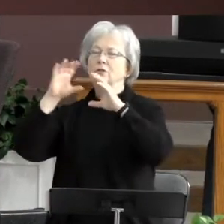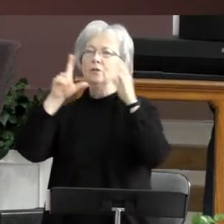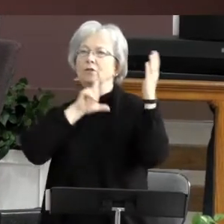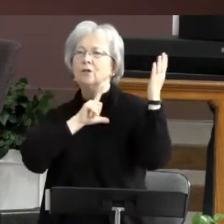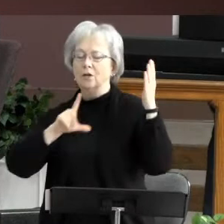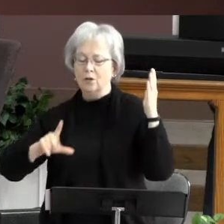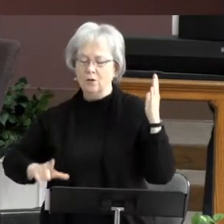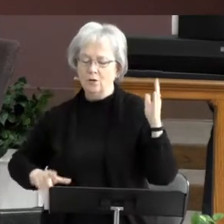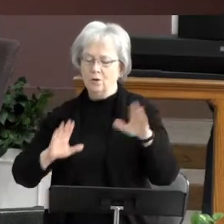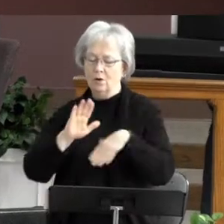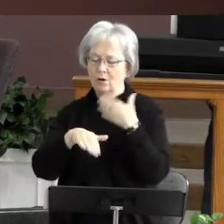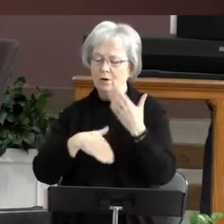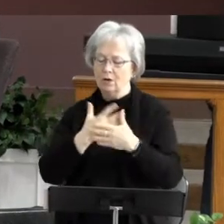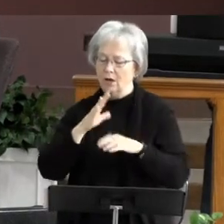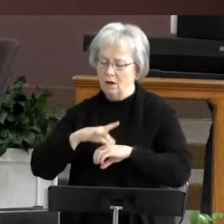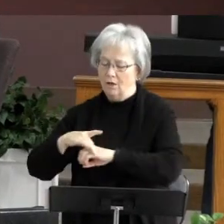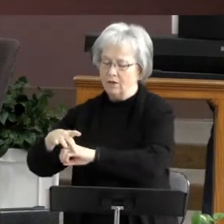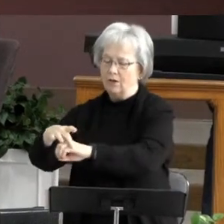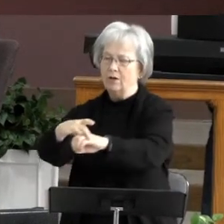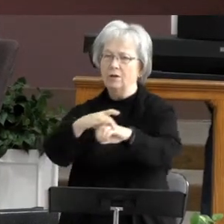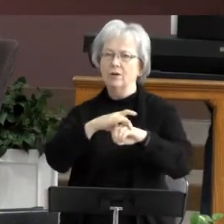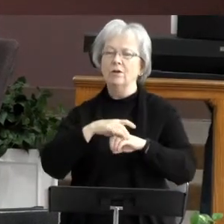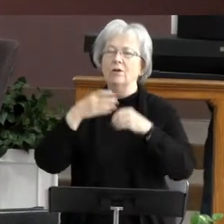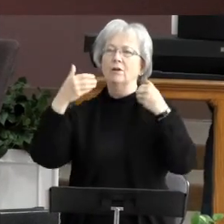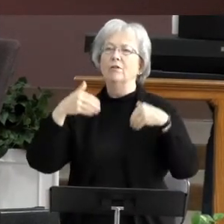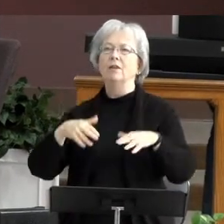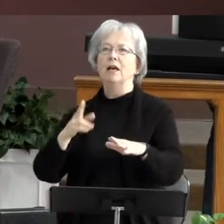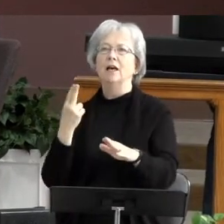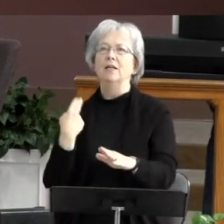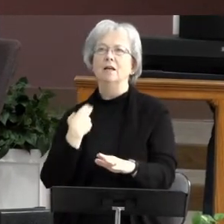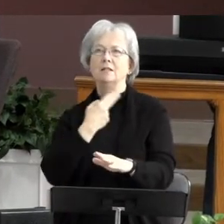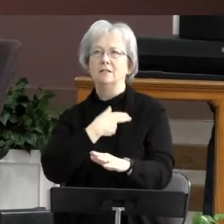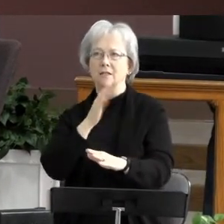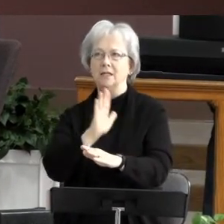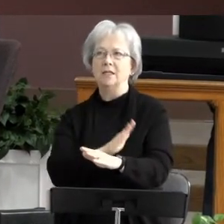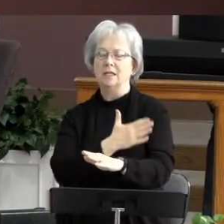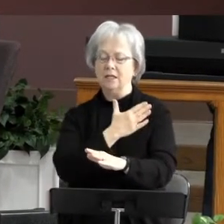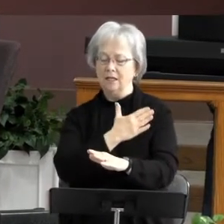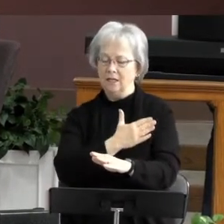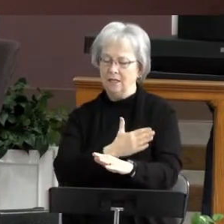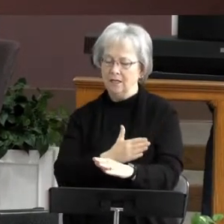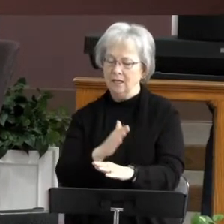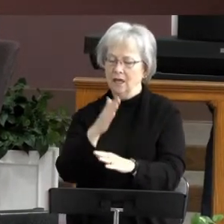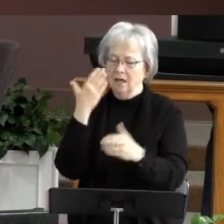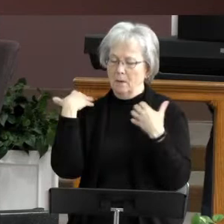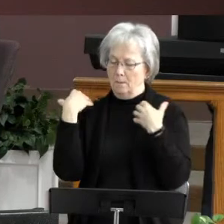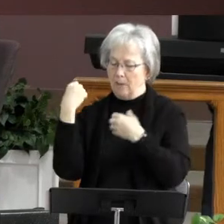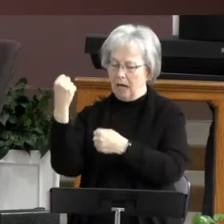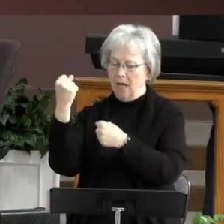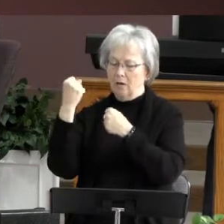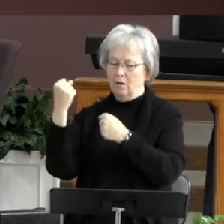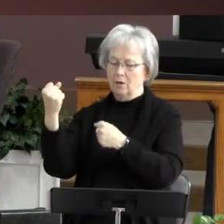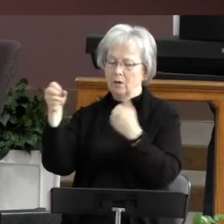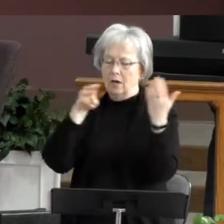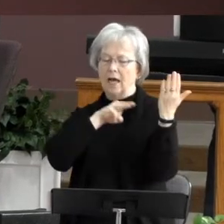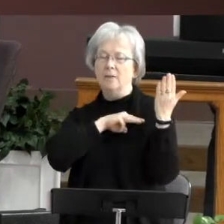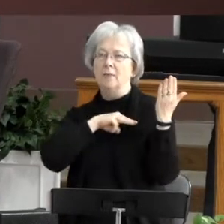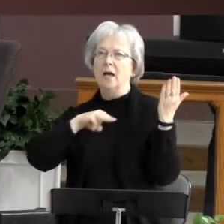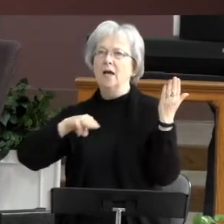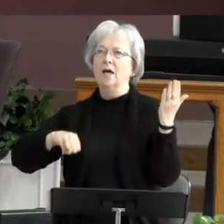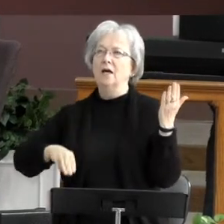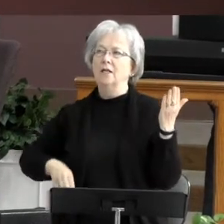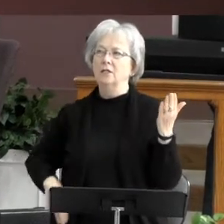Shout to the Lord, all the earth, let us sing. Power